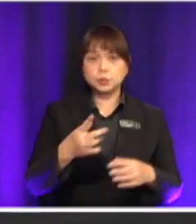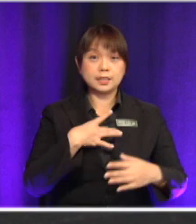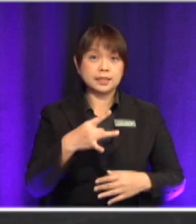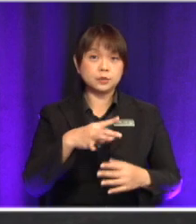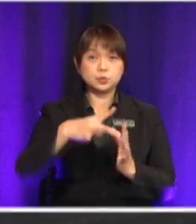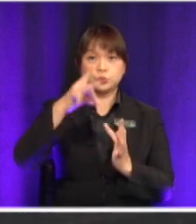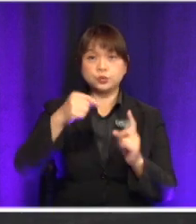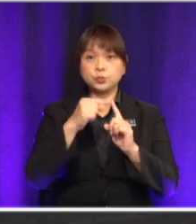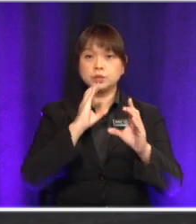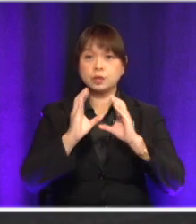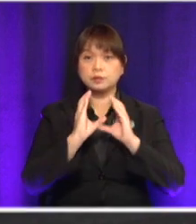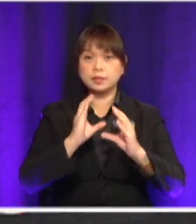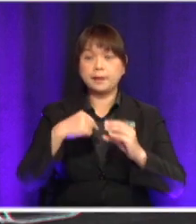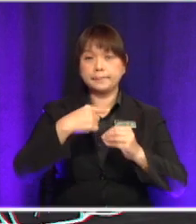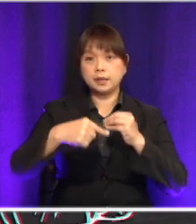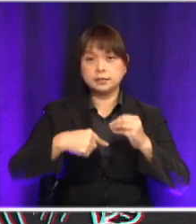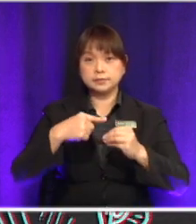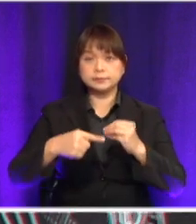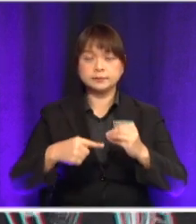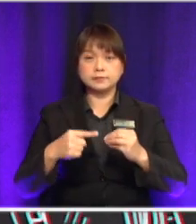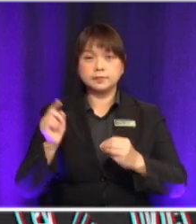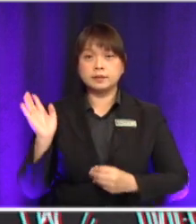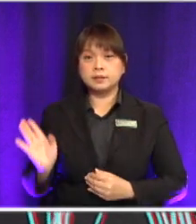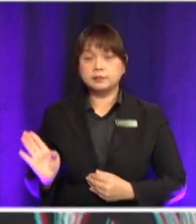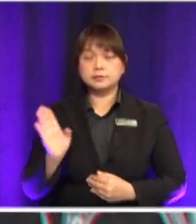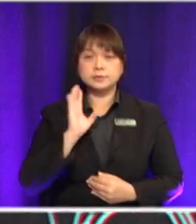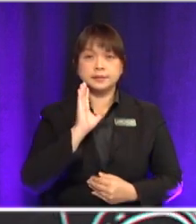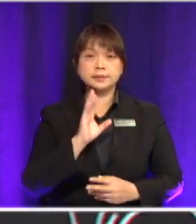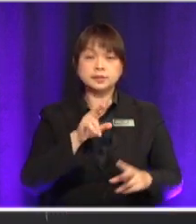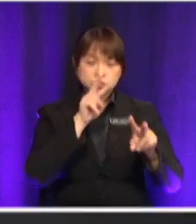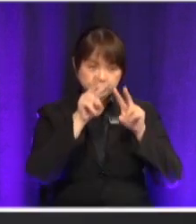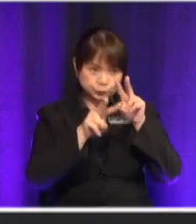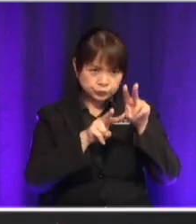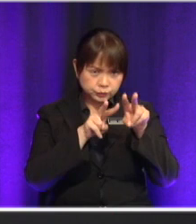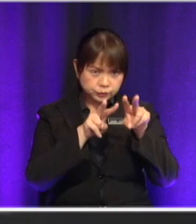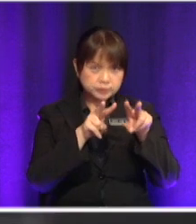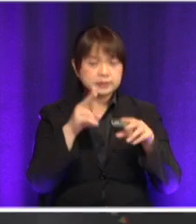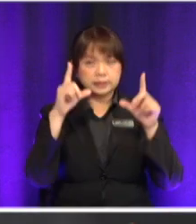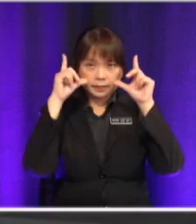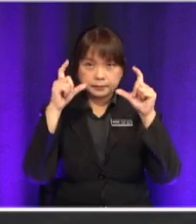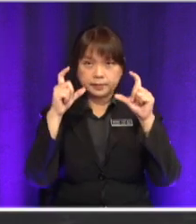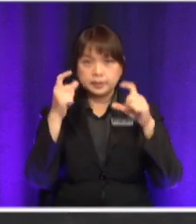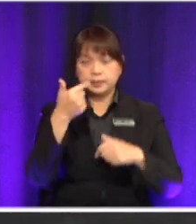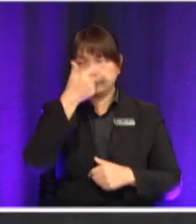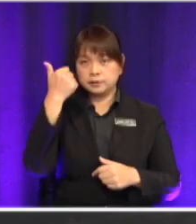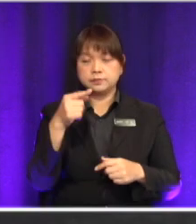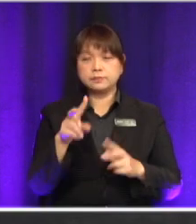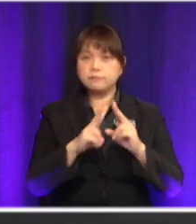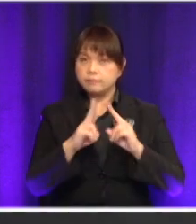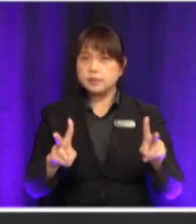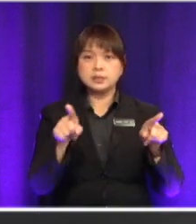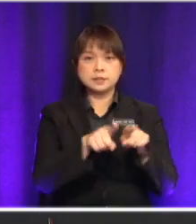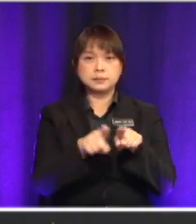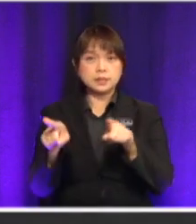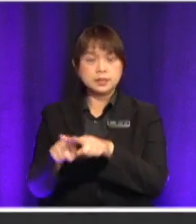about? I would say the surveillance camera. It's pretty similar to a